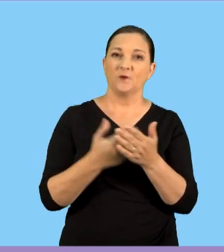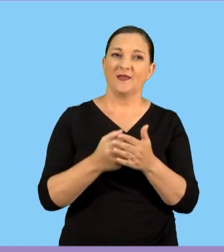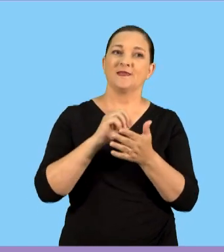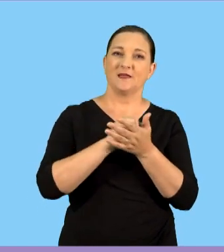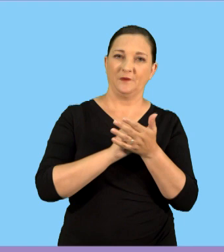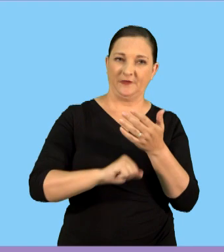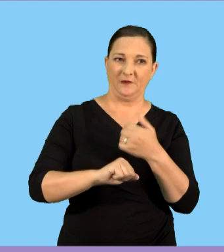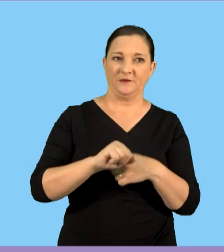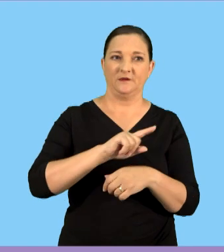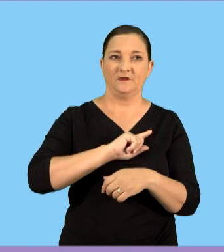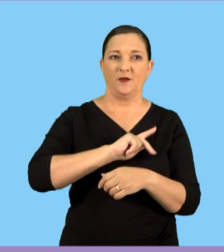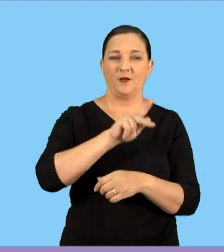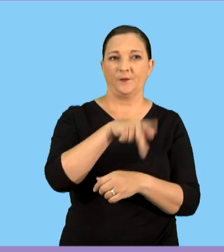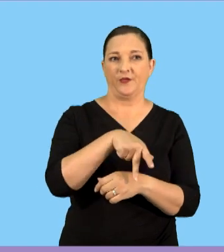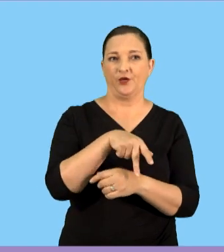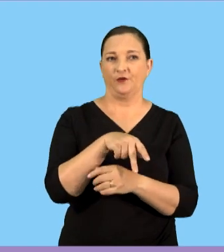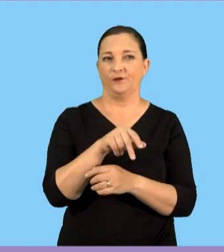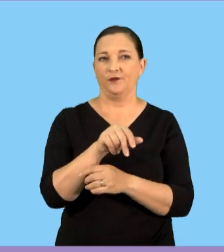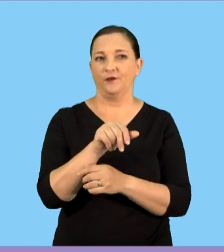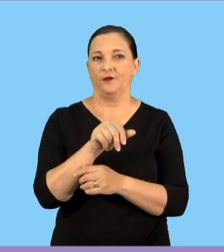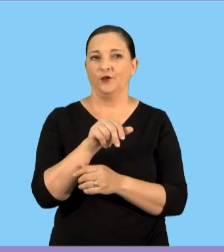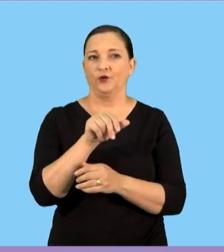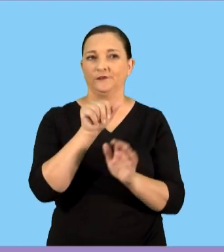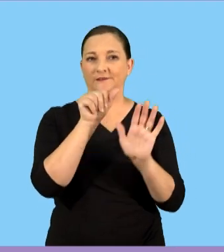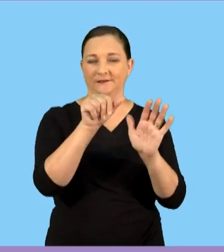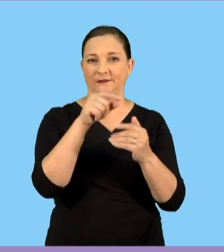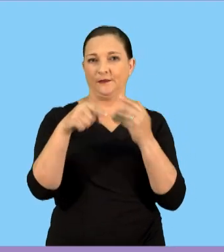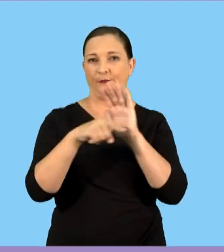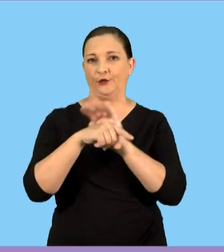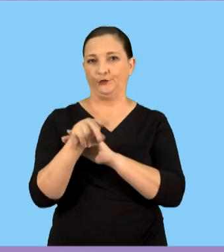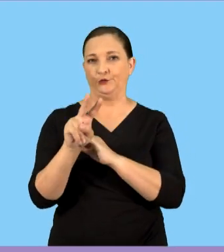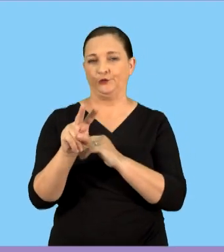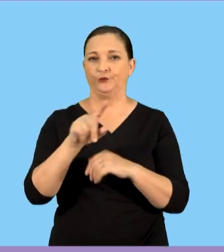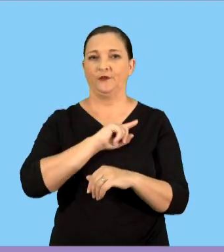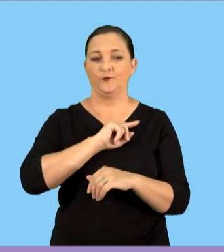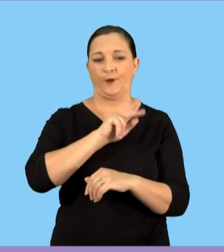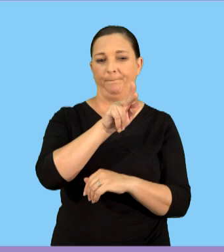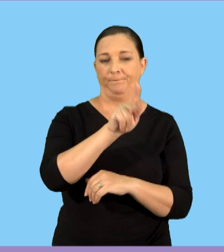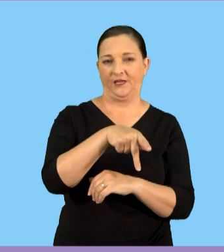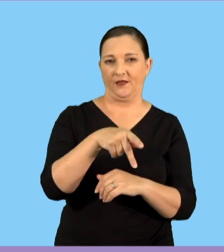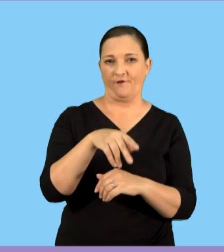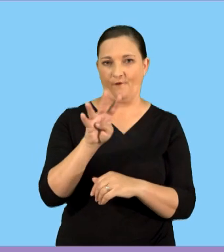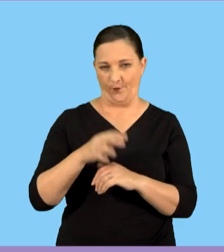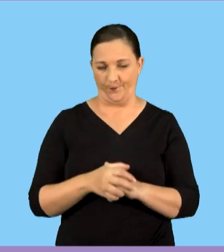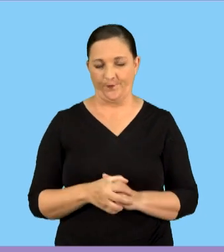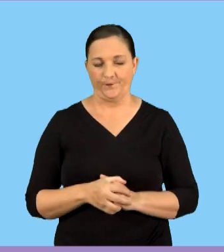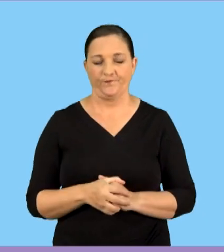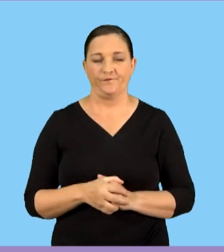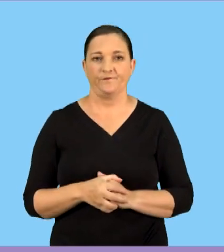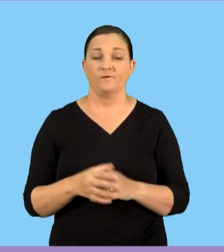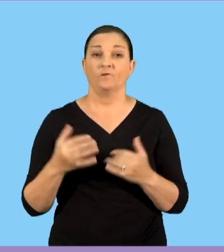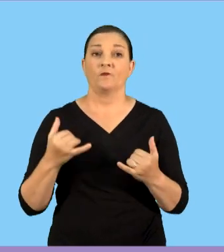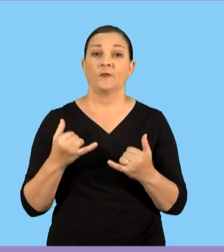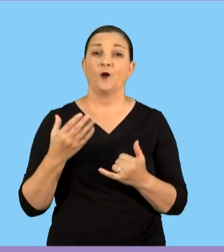to subtract those exponents, giving me an answer of p exponent 4.